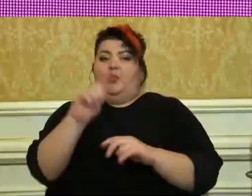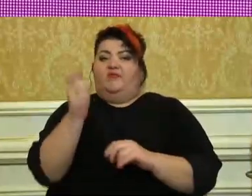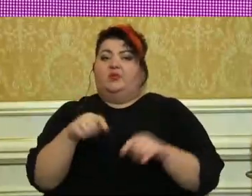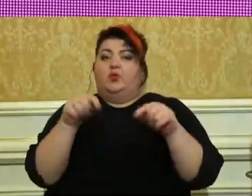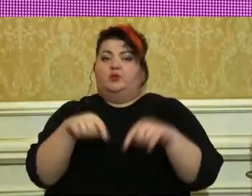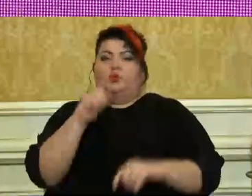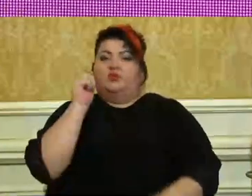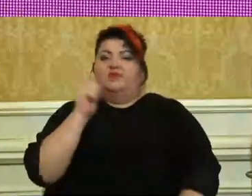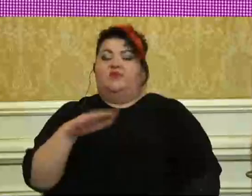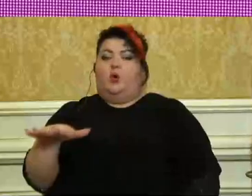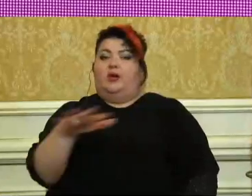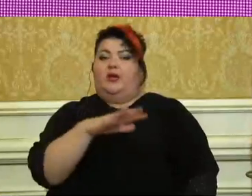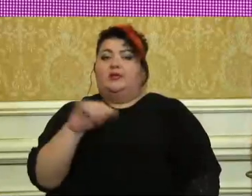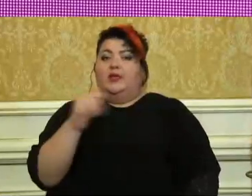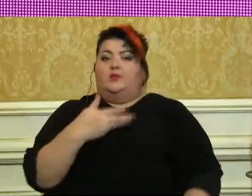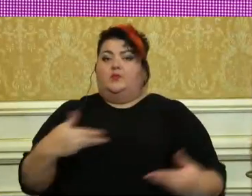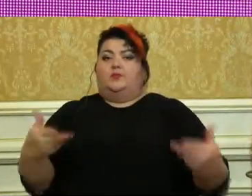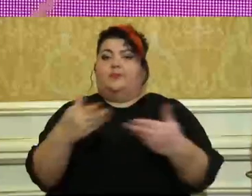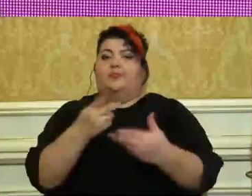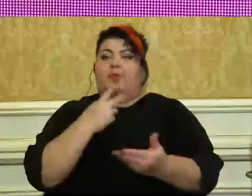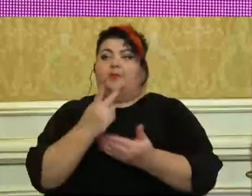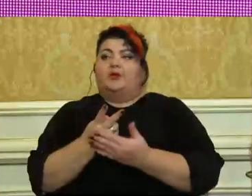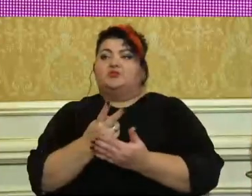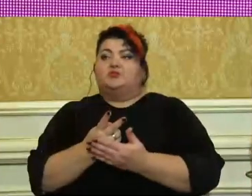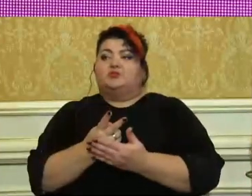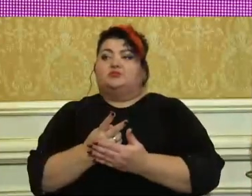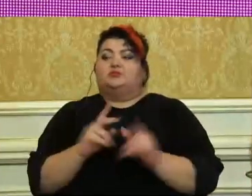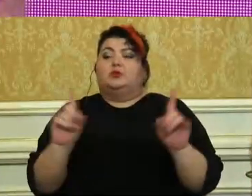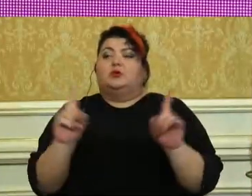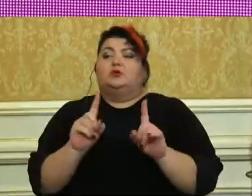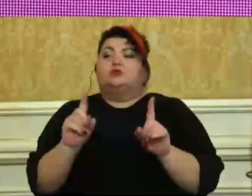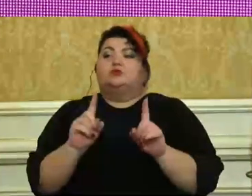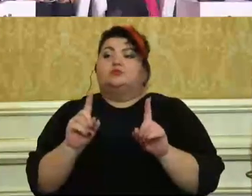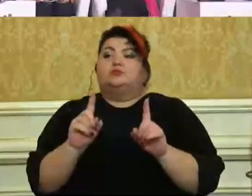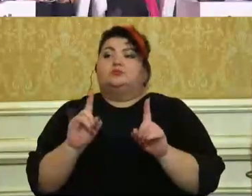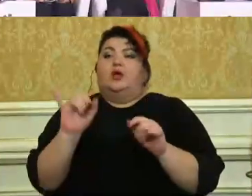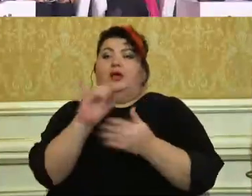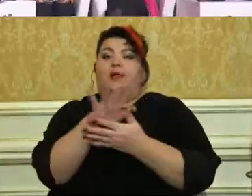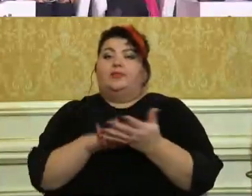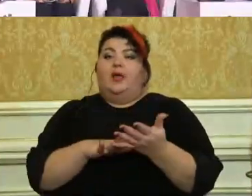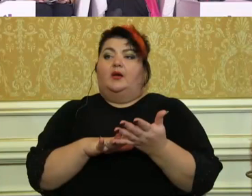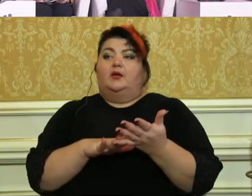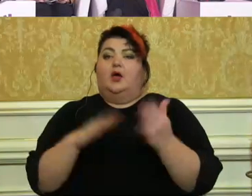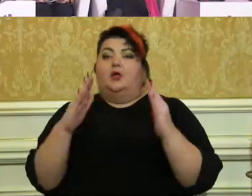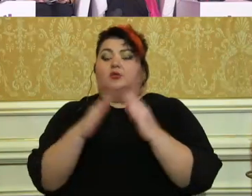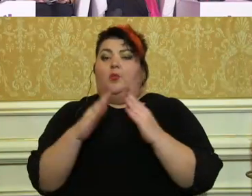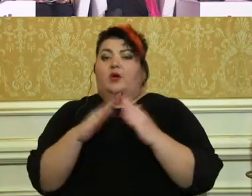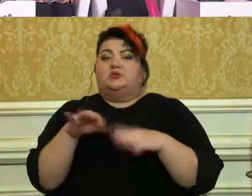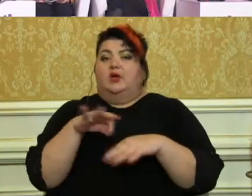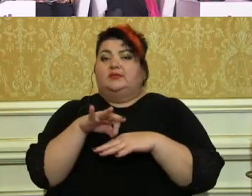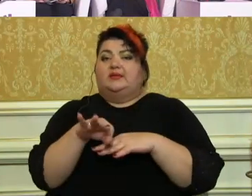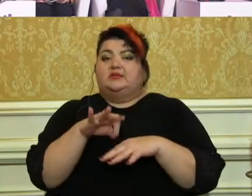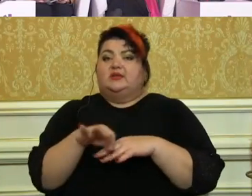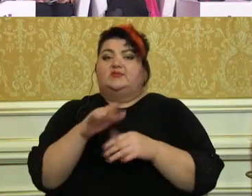Ukraine. And we see that there is more domestic violence, that there is more rape as instrument of war